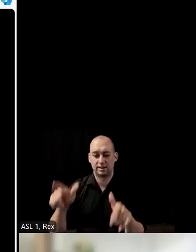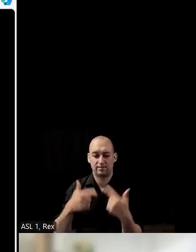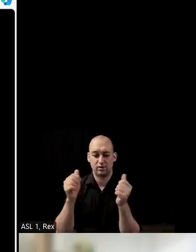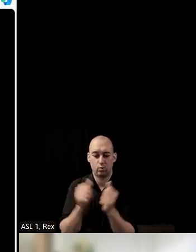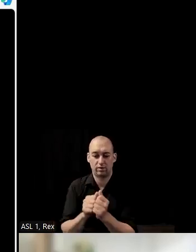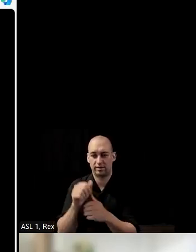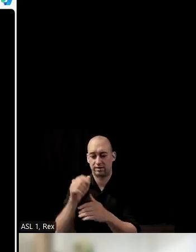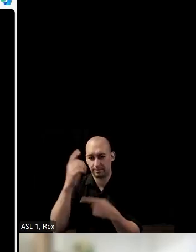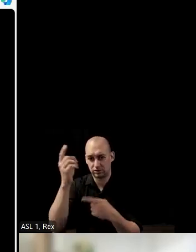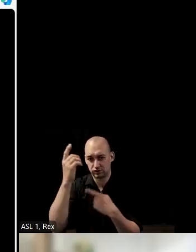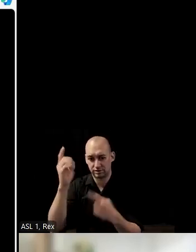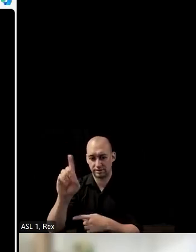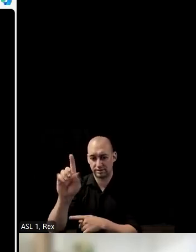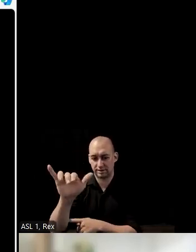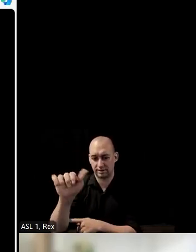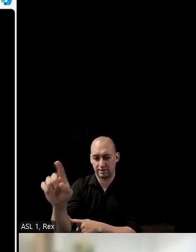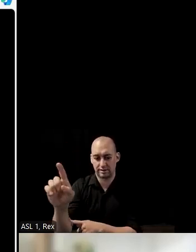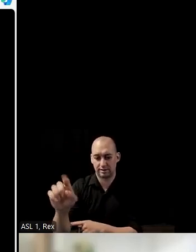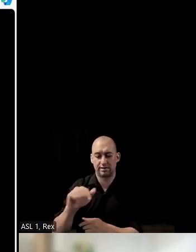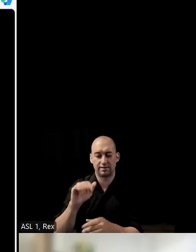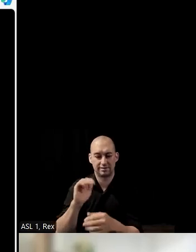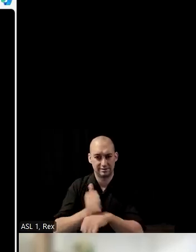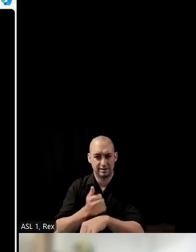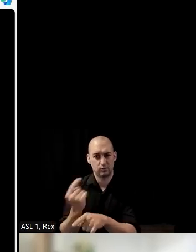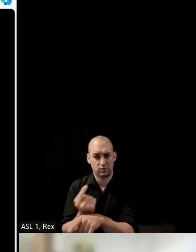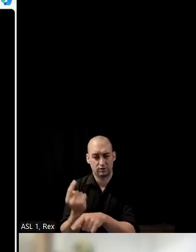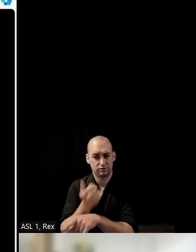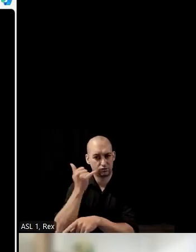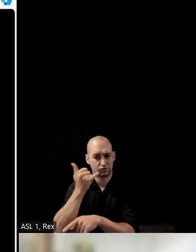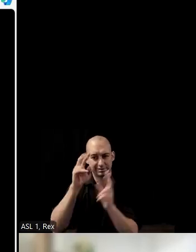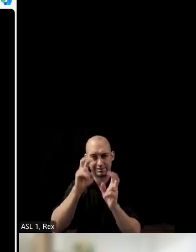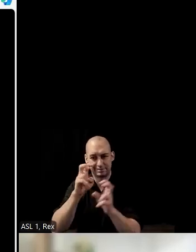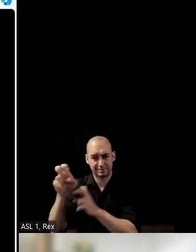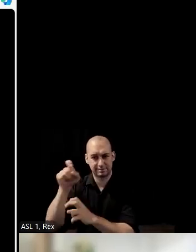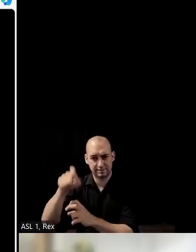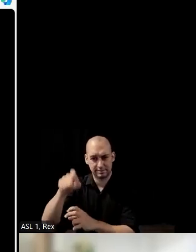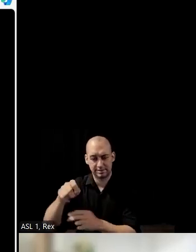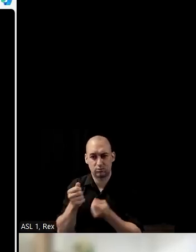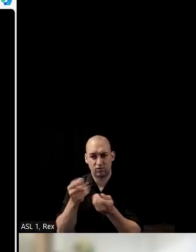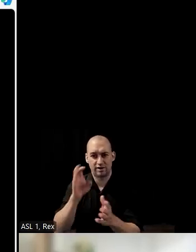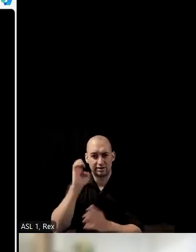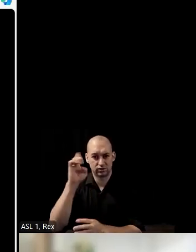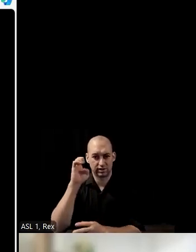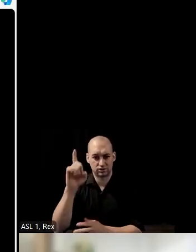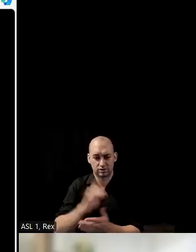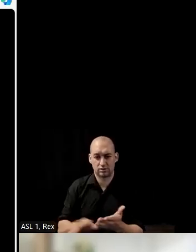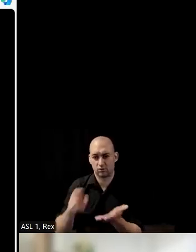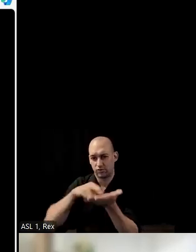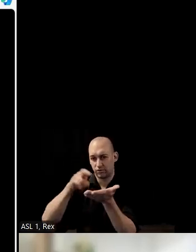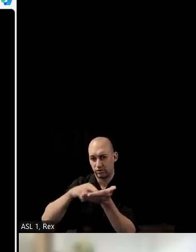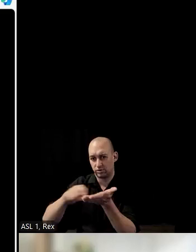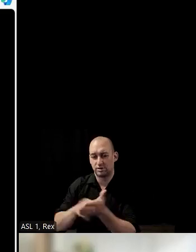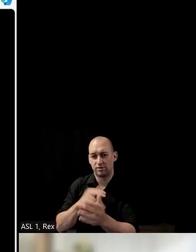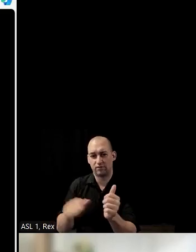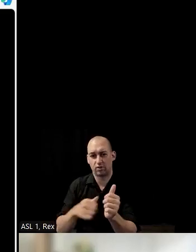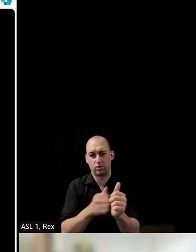care partner. They conduct regular calls to assess needs and provide education, make referrals, and follow up